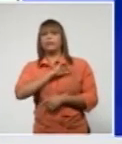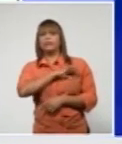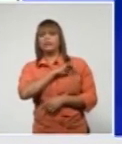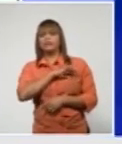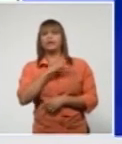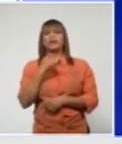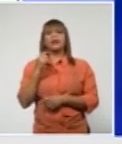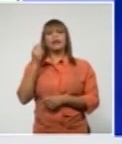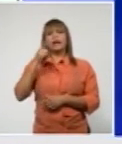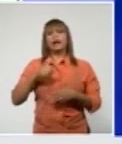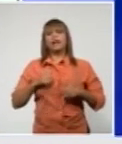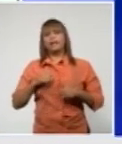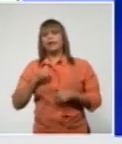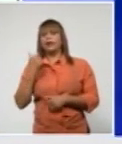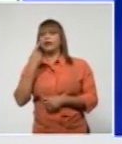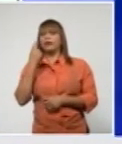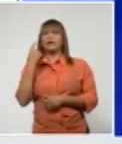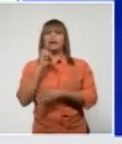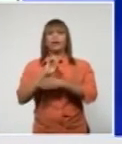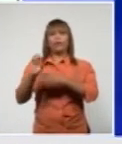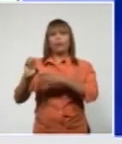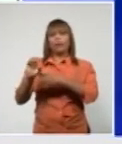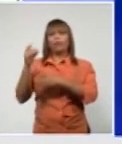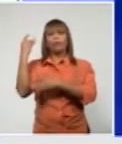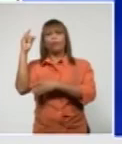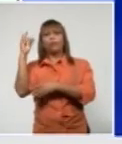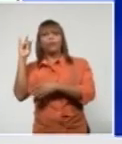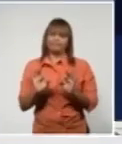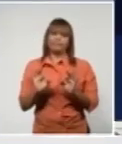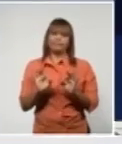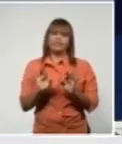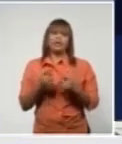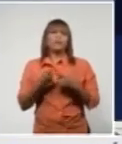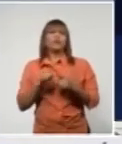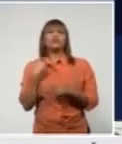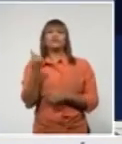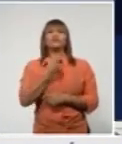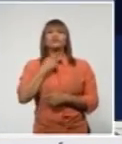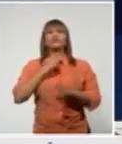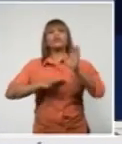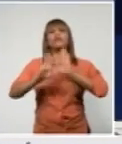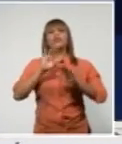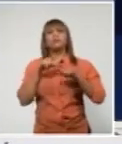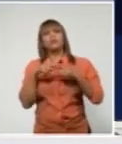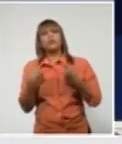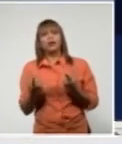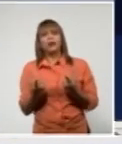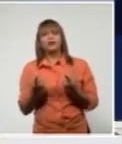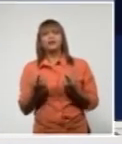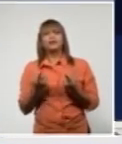Cuba occupies 21st place on this list. This is the information we